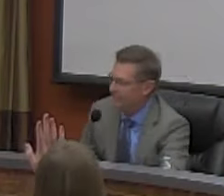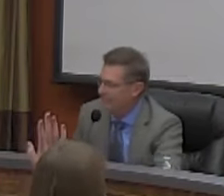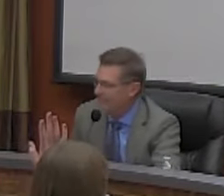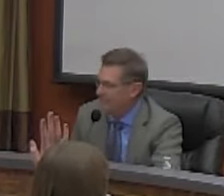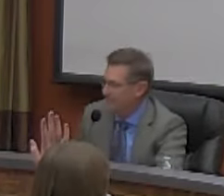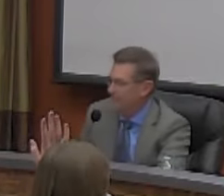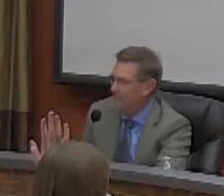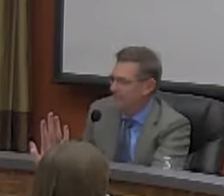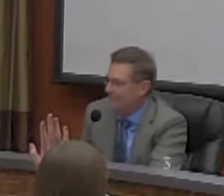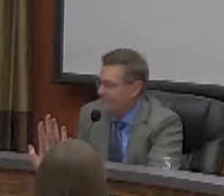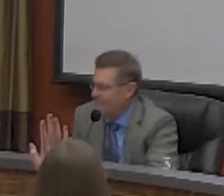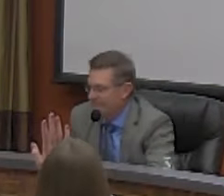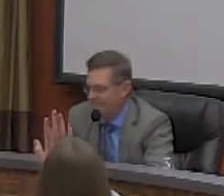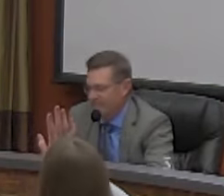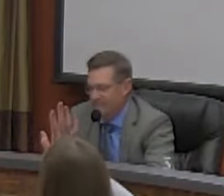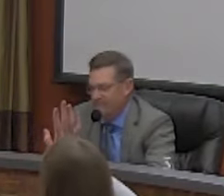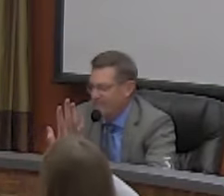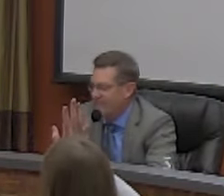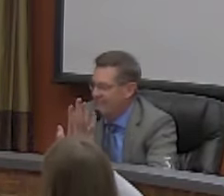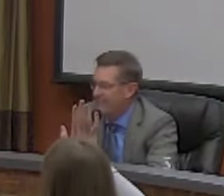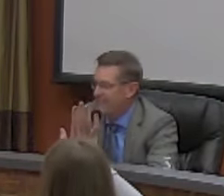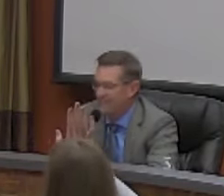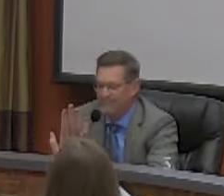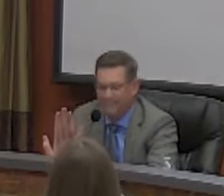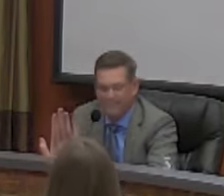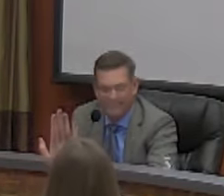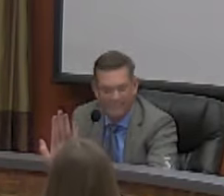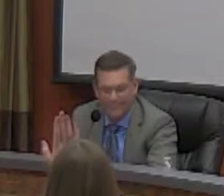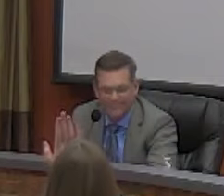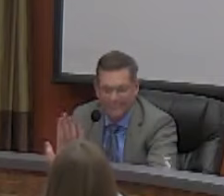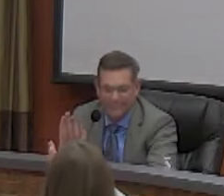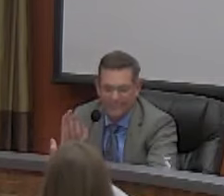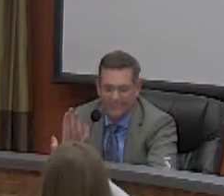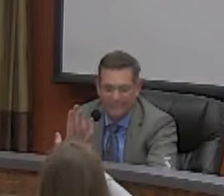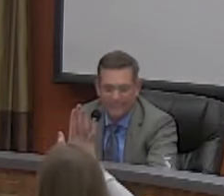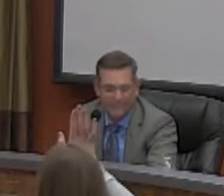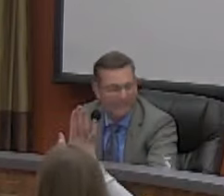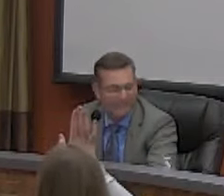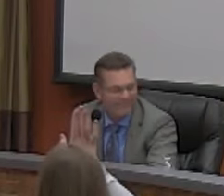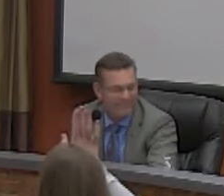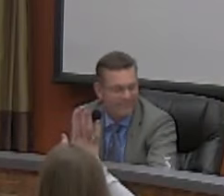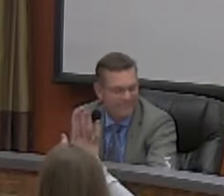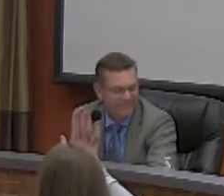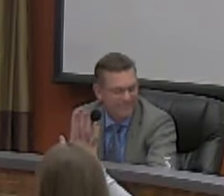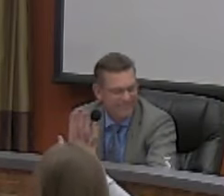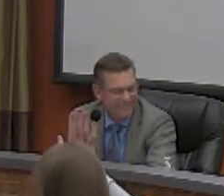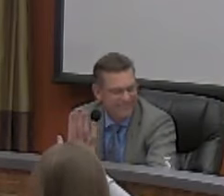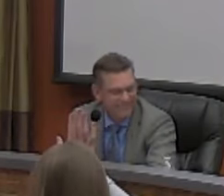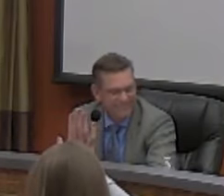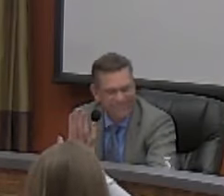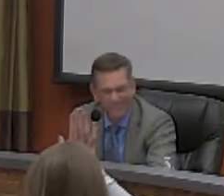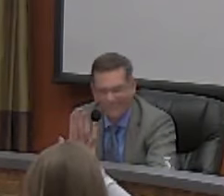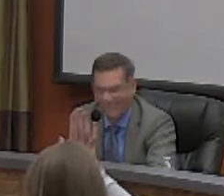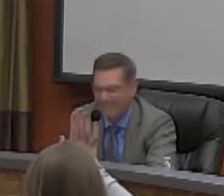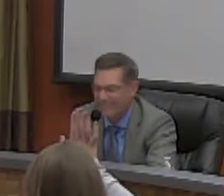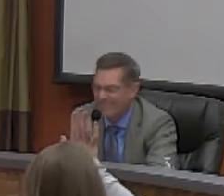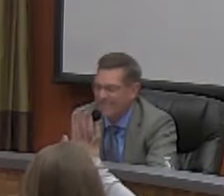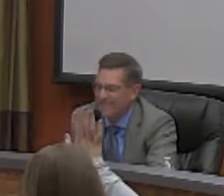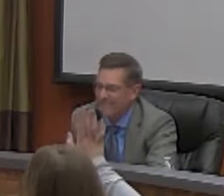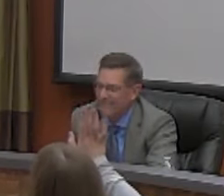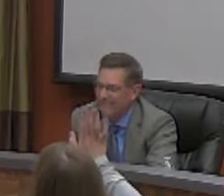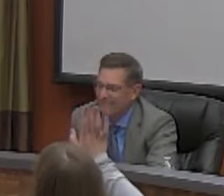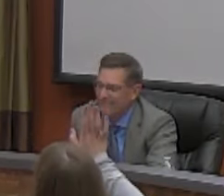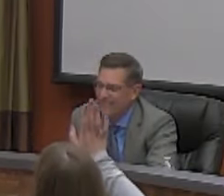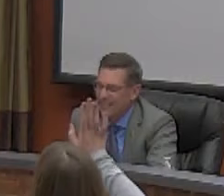now, when people look back at Prescott and they say, what happened? It used to be such a great place. Now it looks just like Phoenix. This